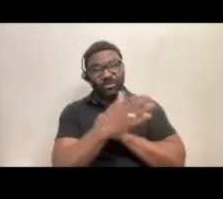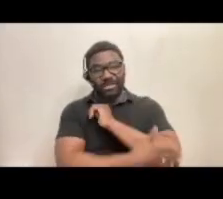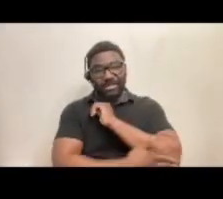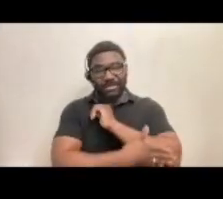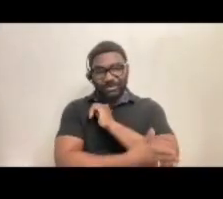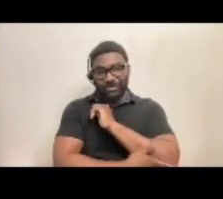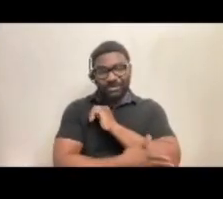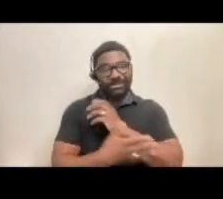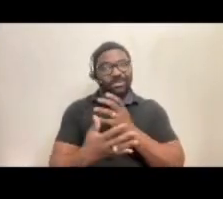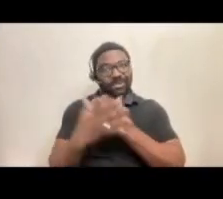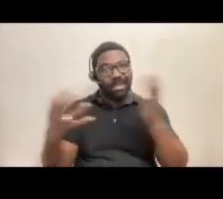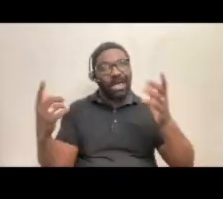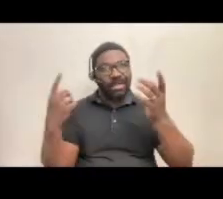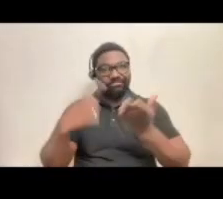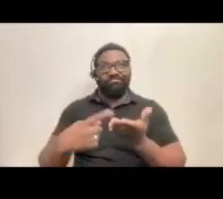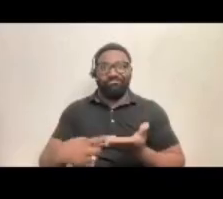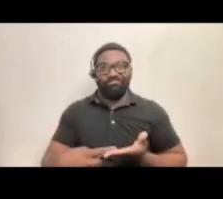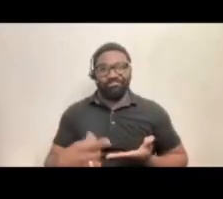slide.